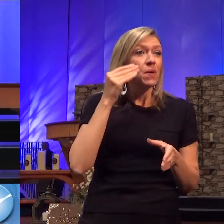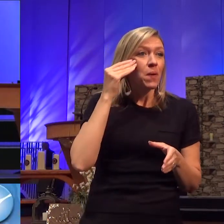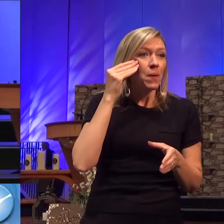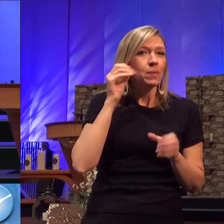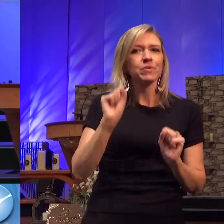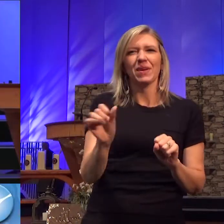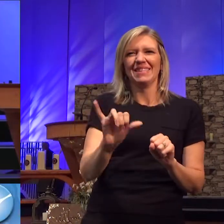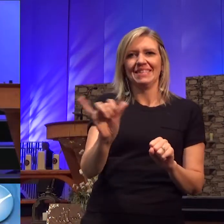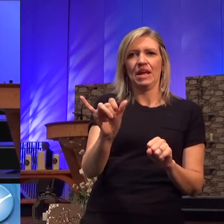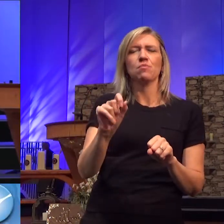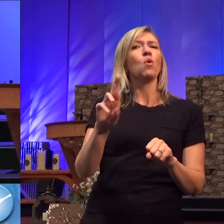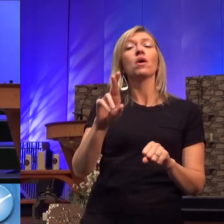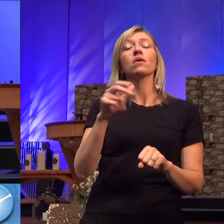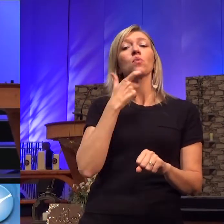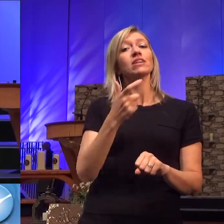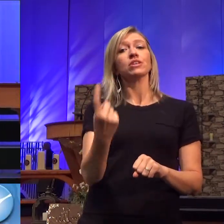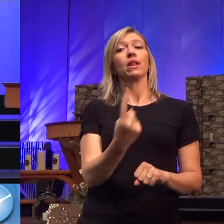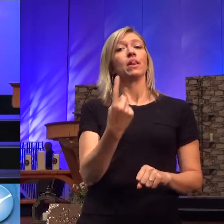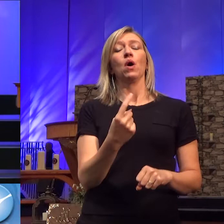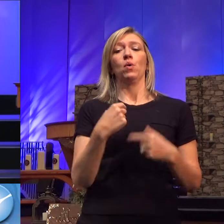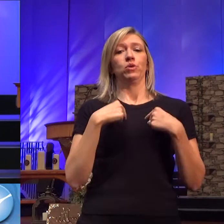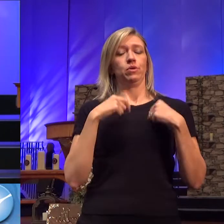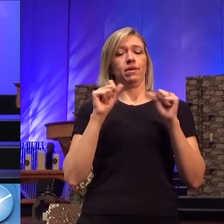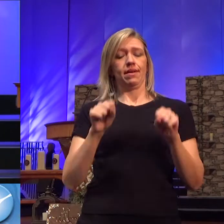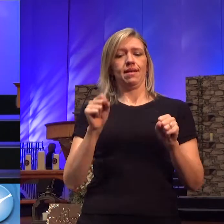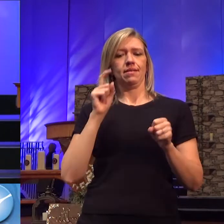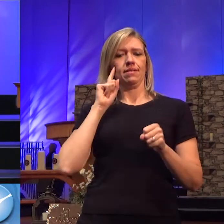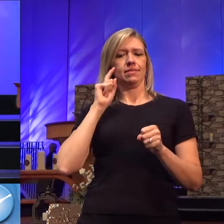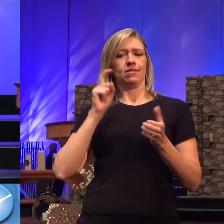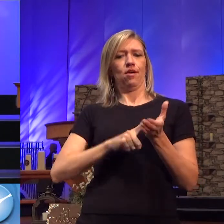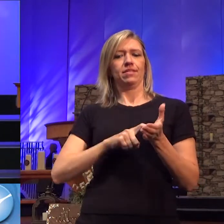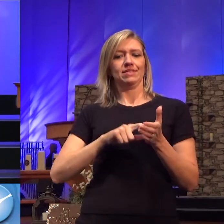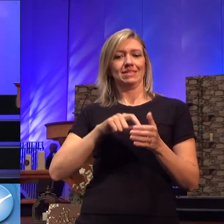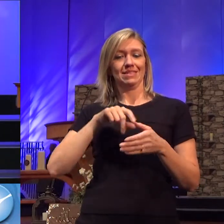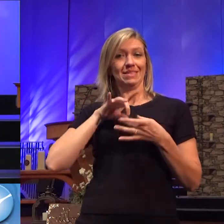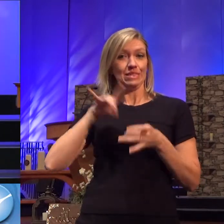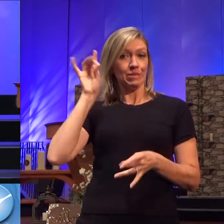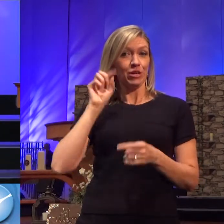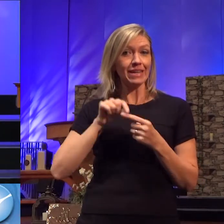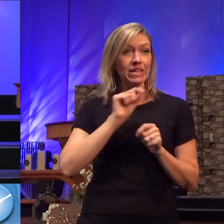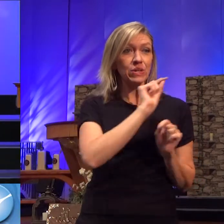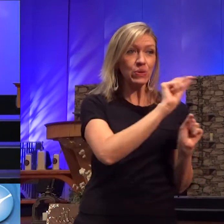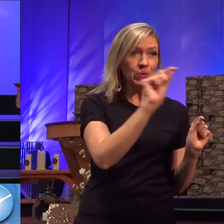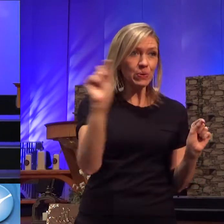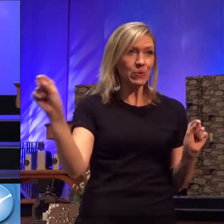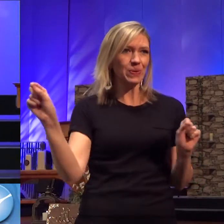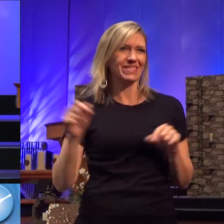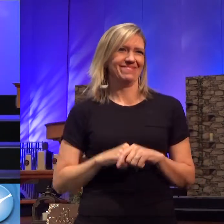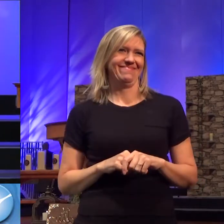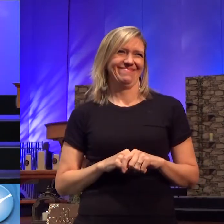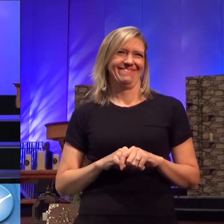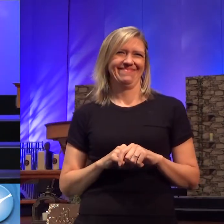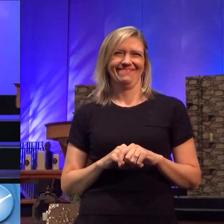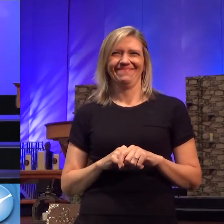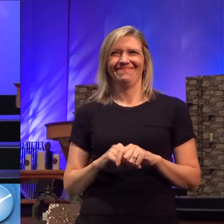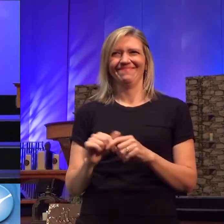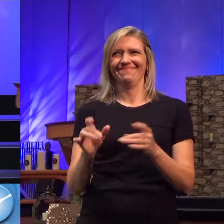at home, you can do the same thing. Or if you're just watching alone today, I acknowledge the Spirit in you.